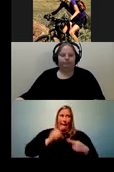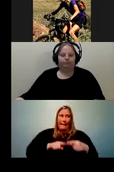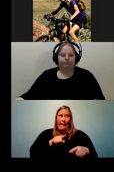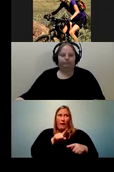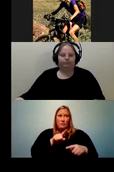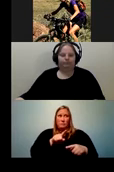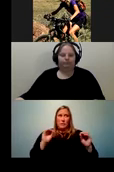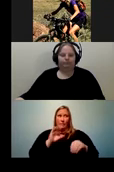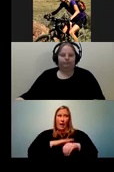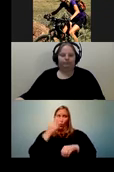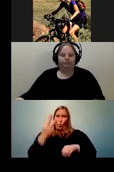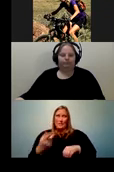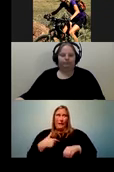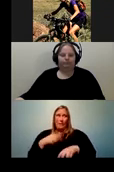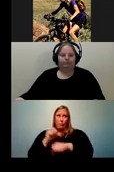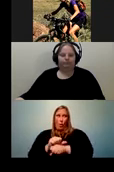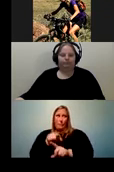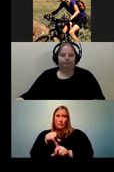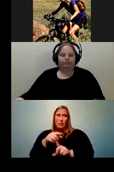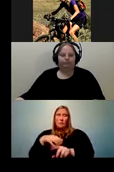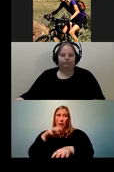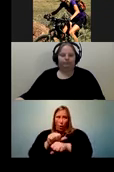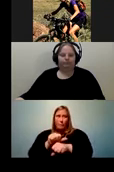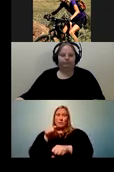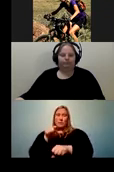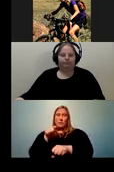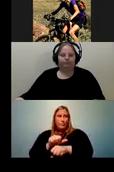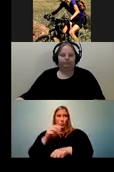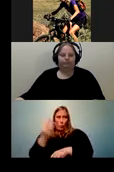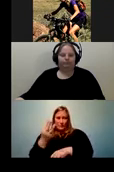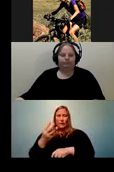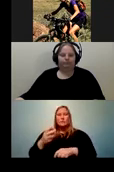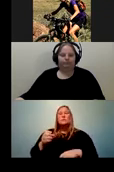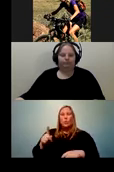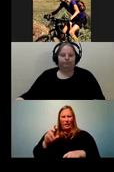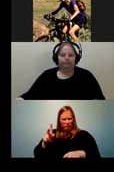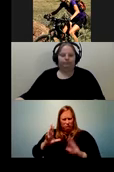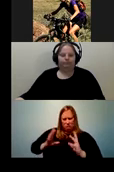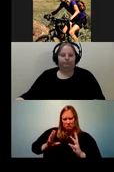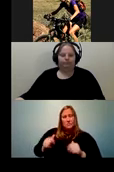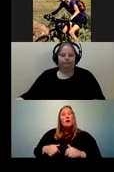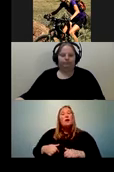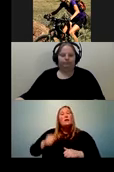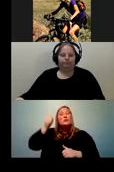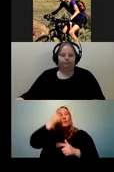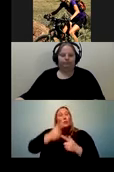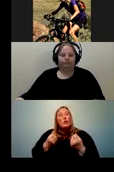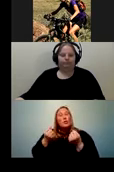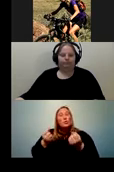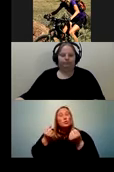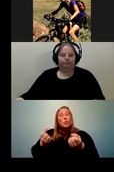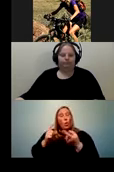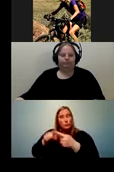right? So that one appointment, he became hyper-focused on it. So he drove to the appointment, and he had to take back